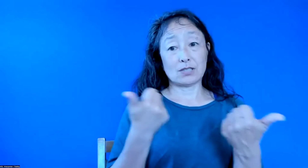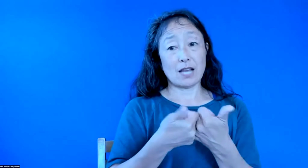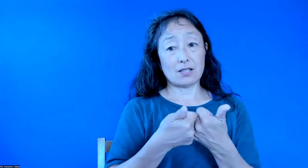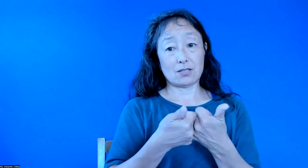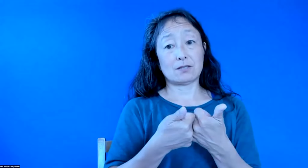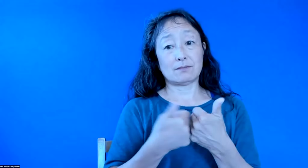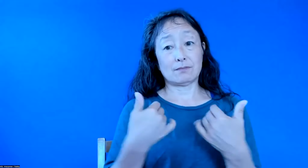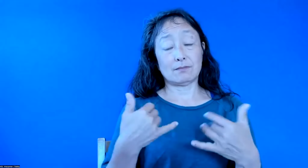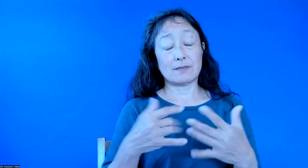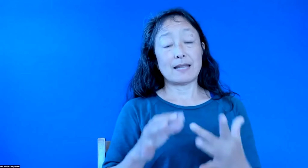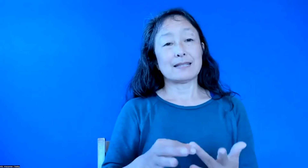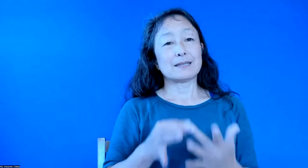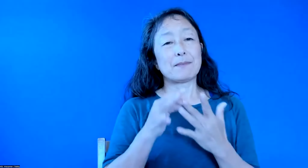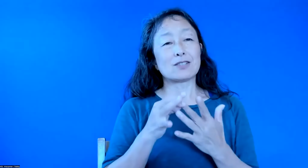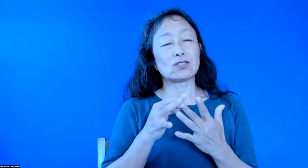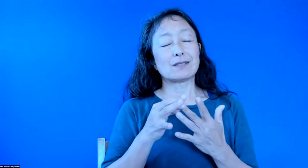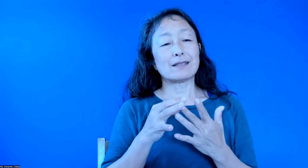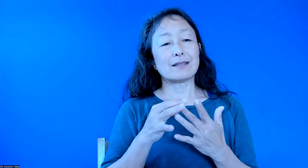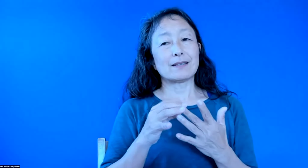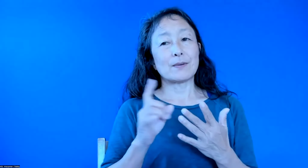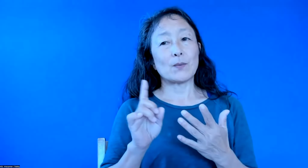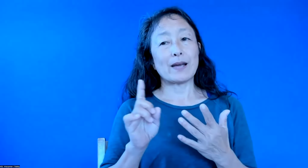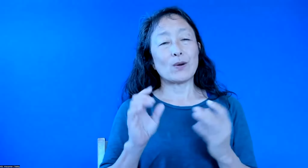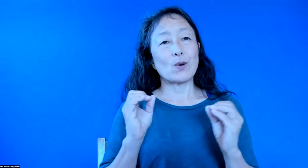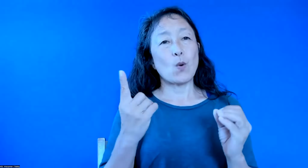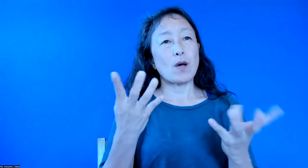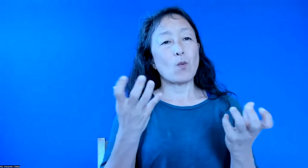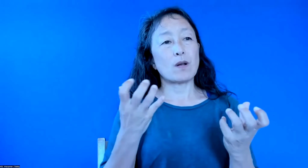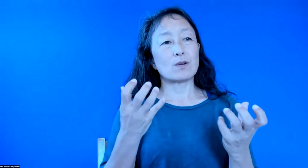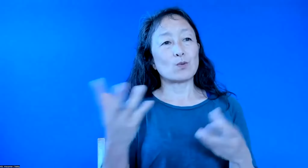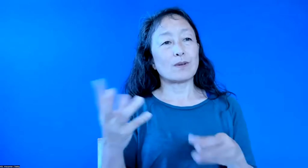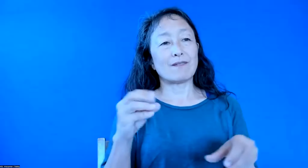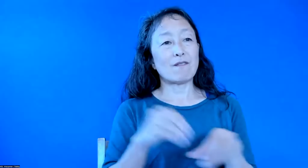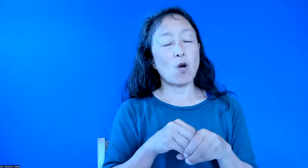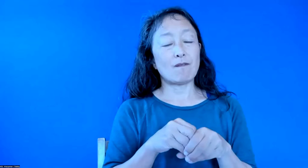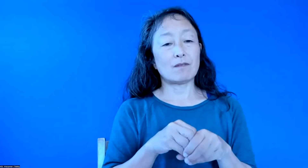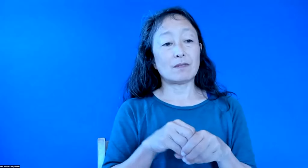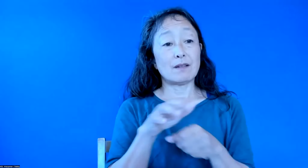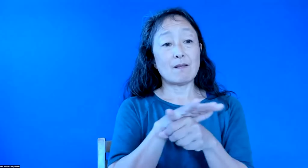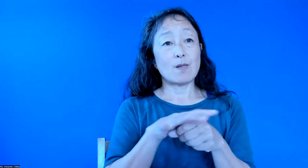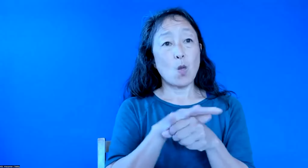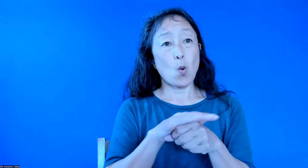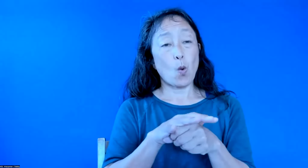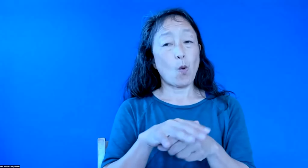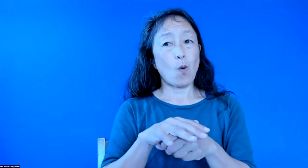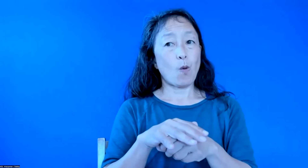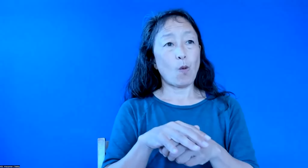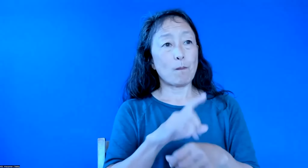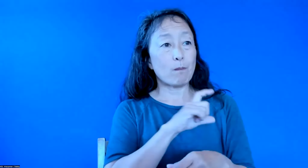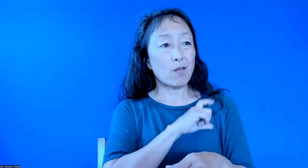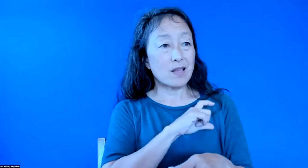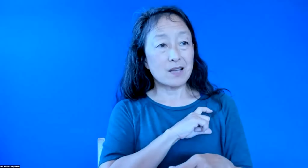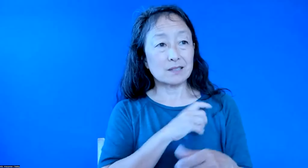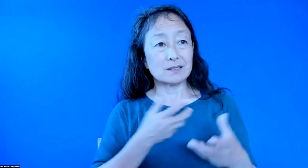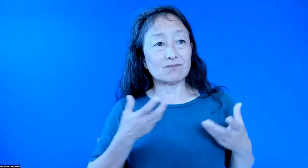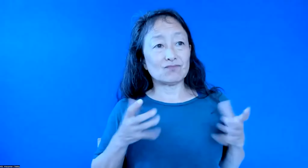especially in a tone where, nobody wanted to involve the local authorities or the police. And of